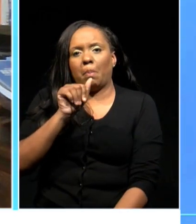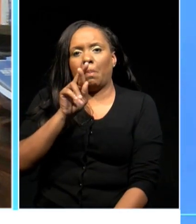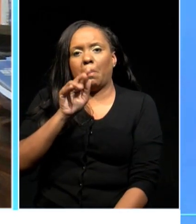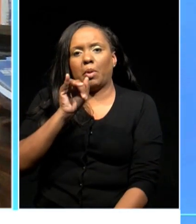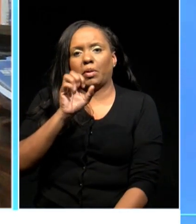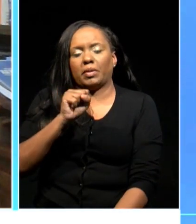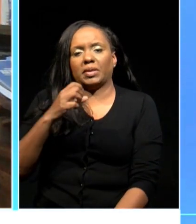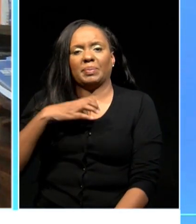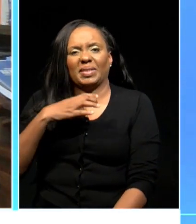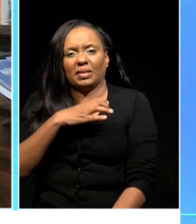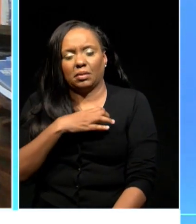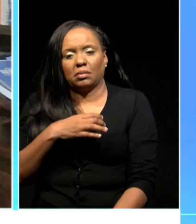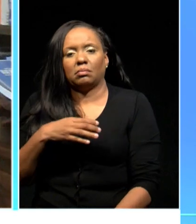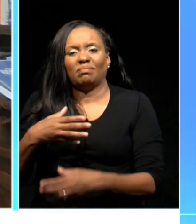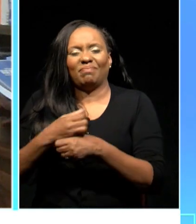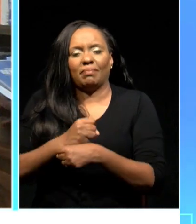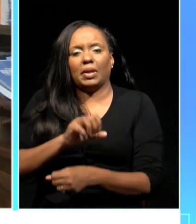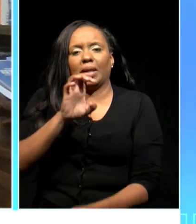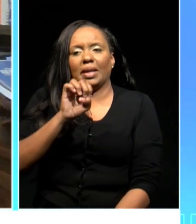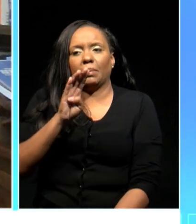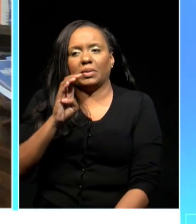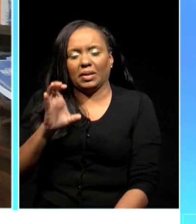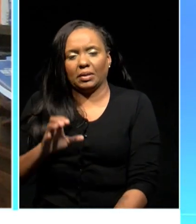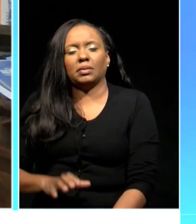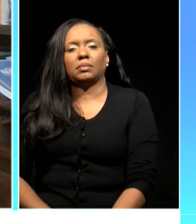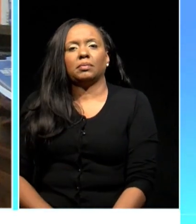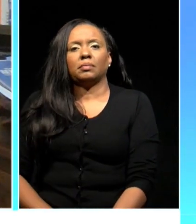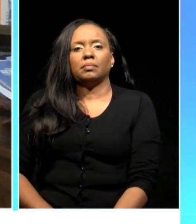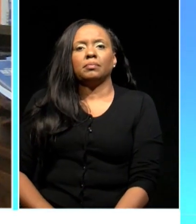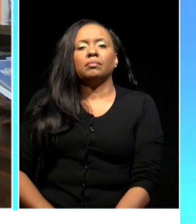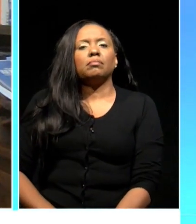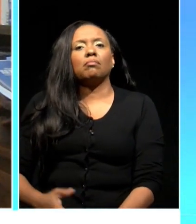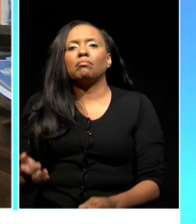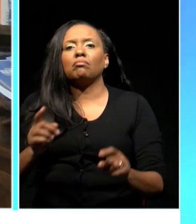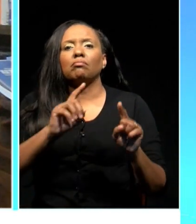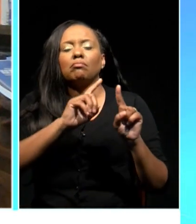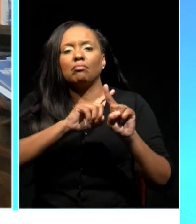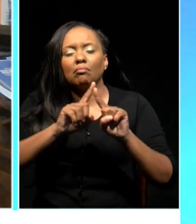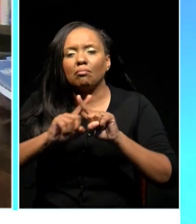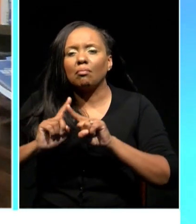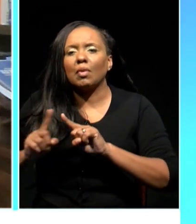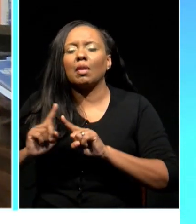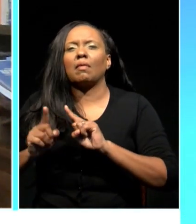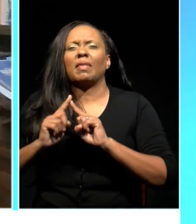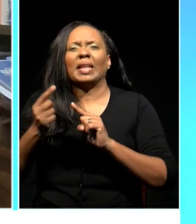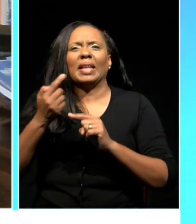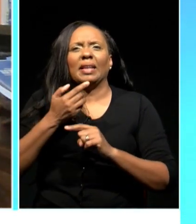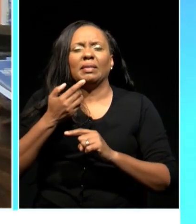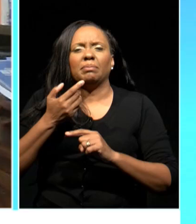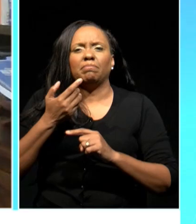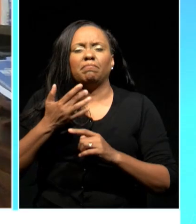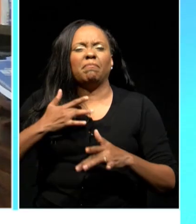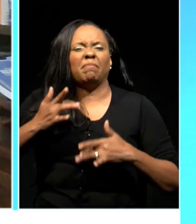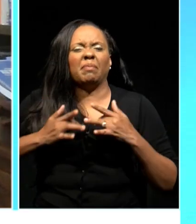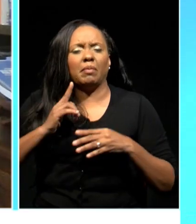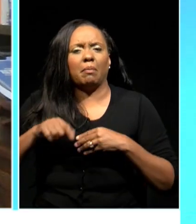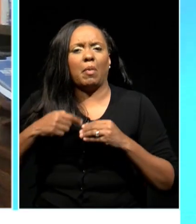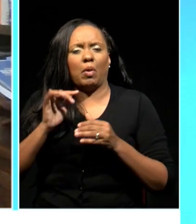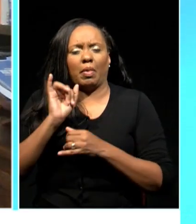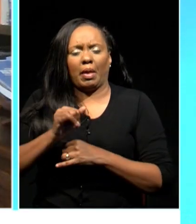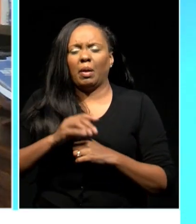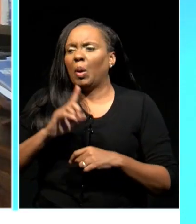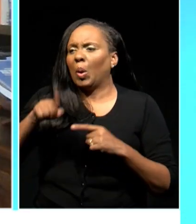fact that so many people were disenfranchised and the categorical statement that was taken very soon after the call